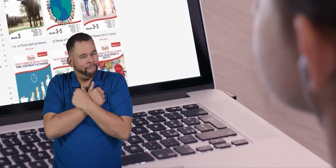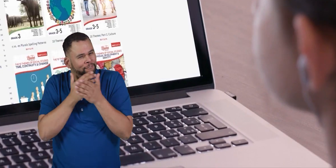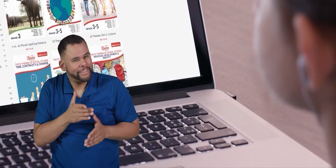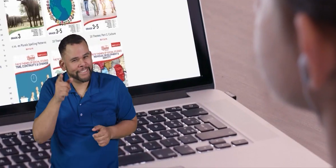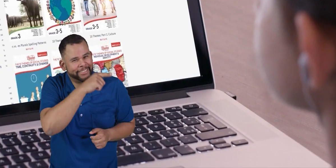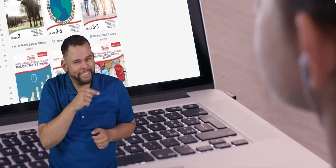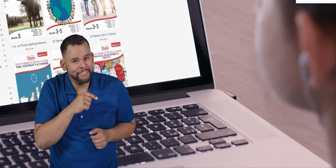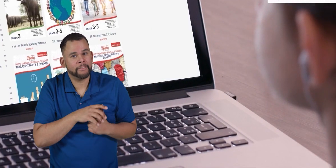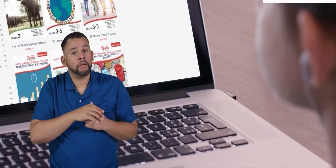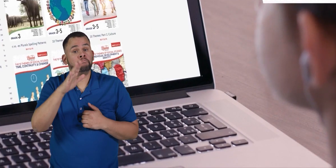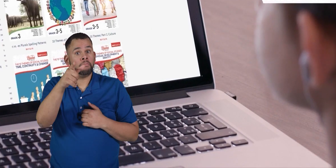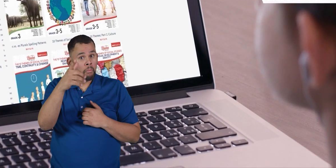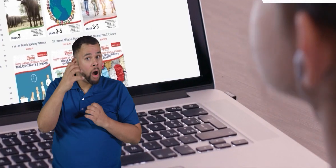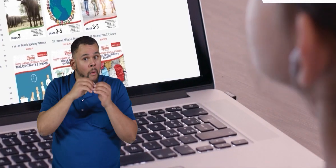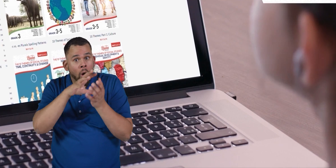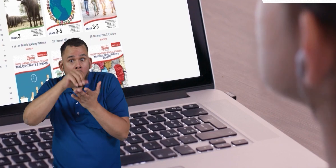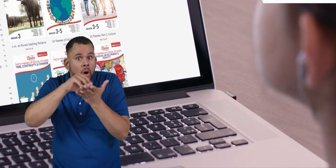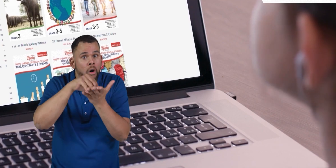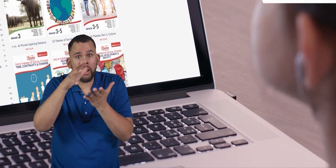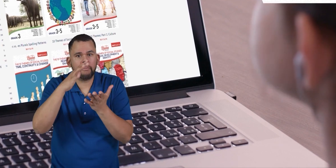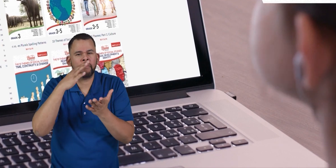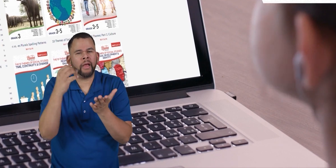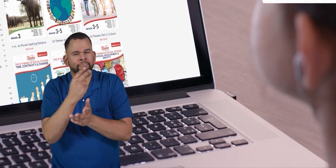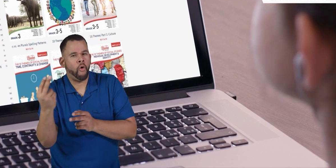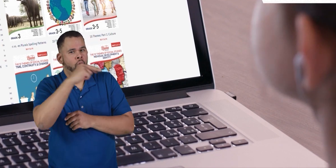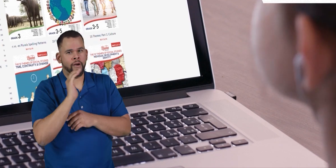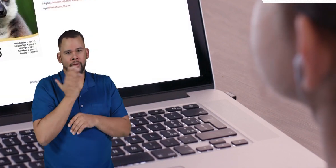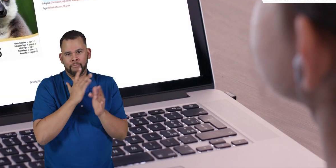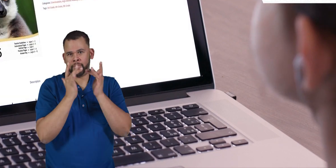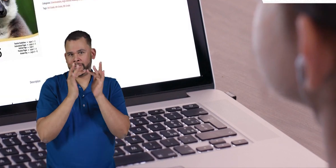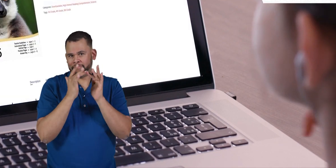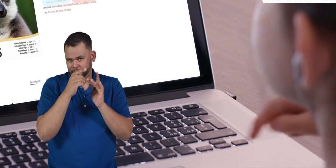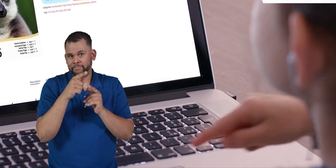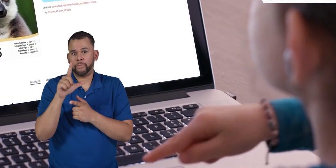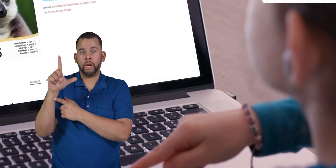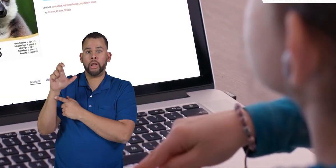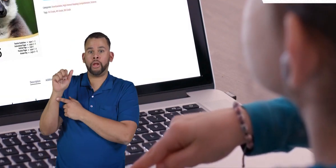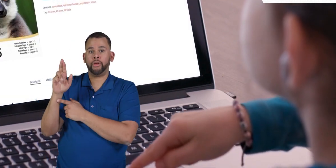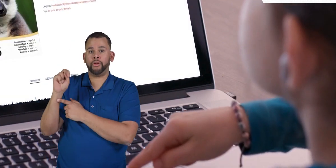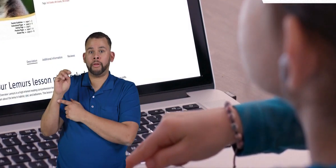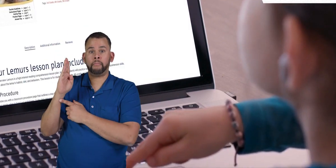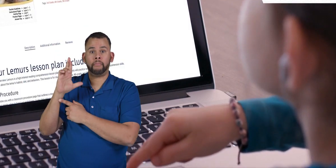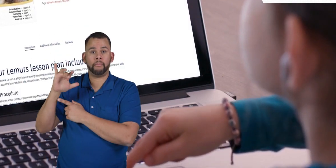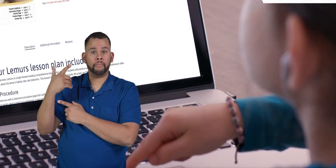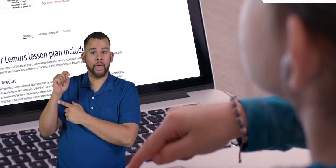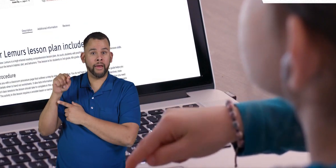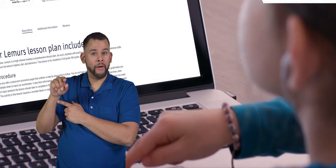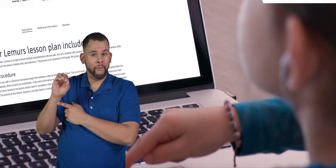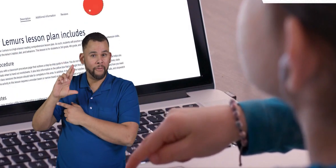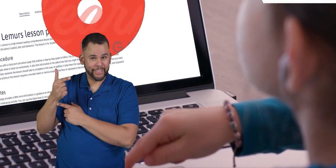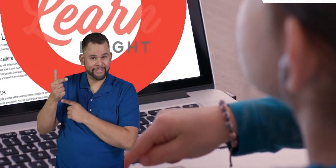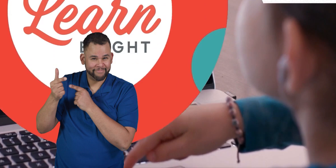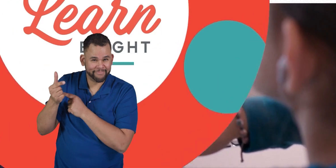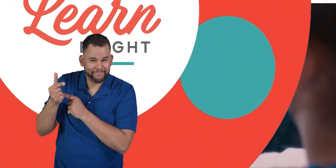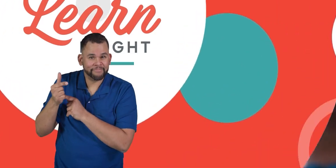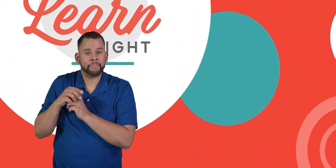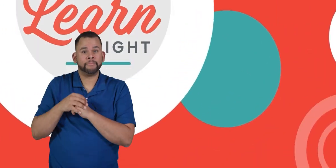remember you can find this lesson and other great lesson plans on our website learnbright.org